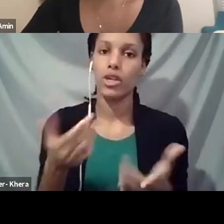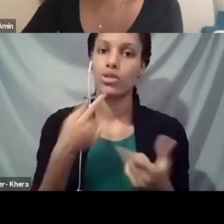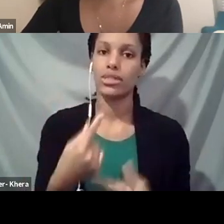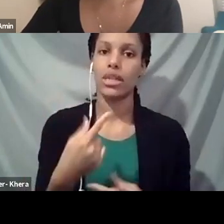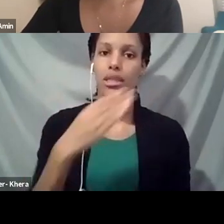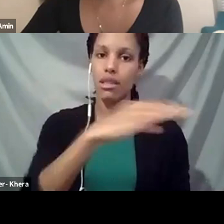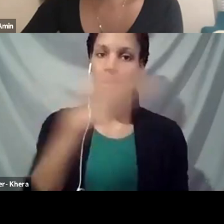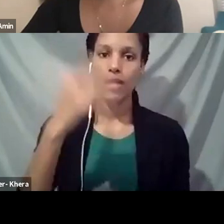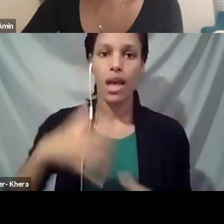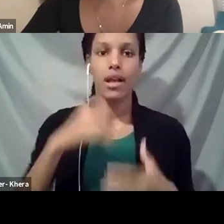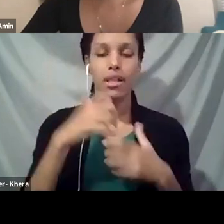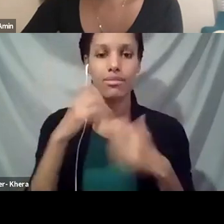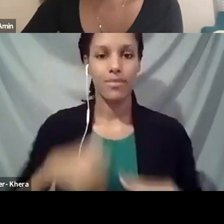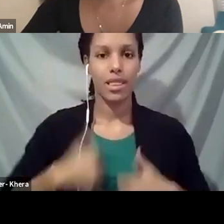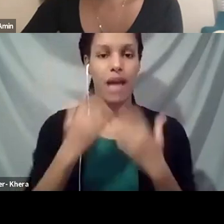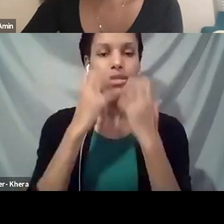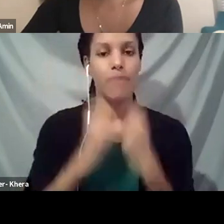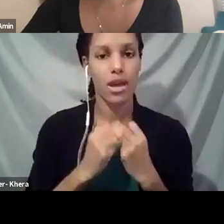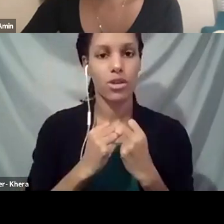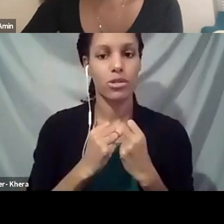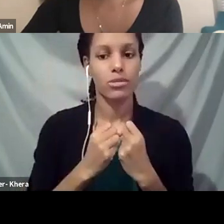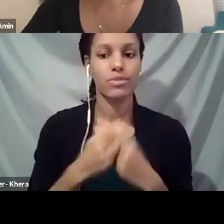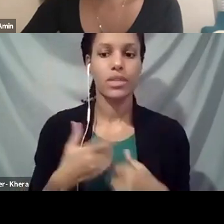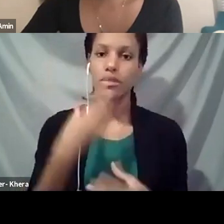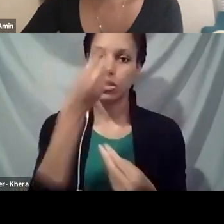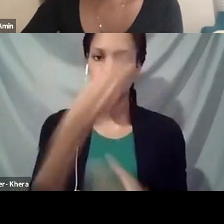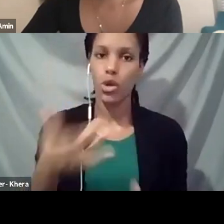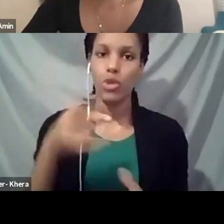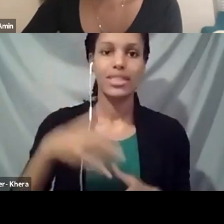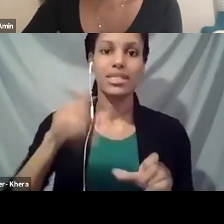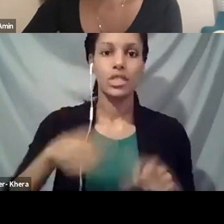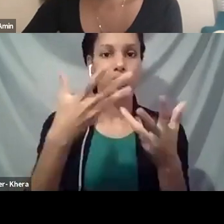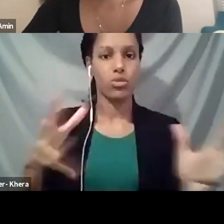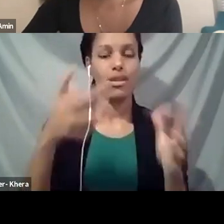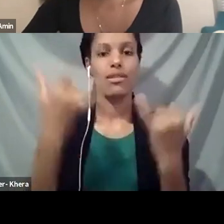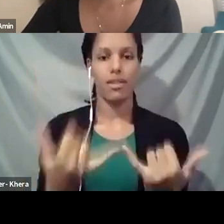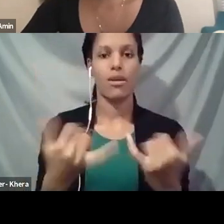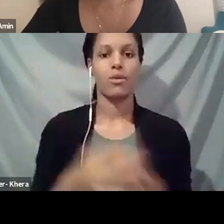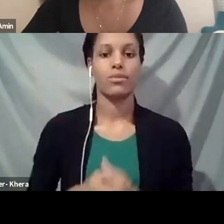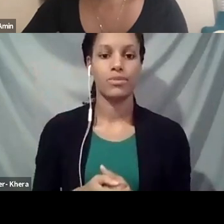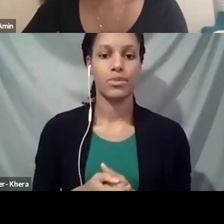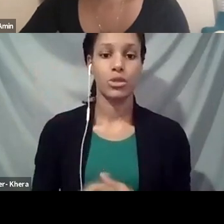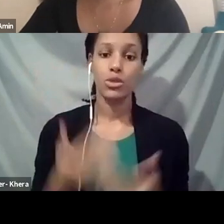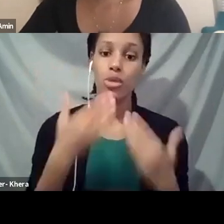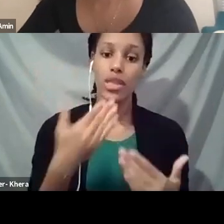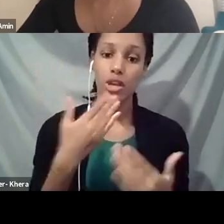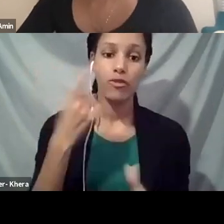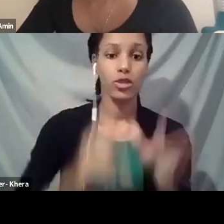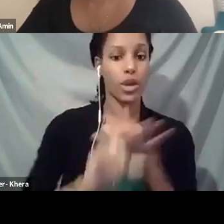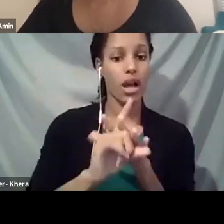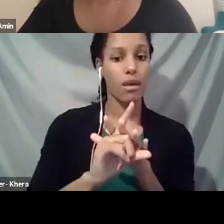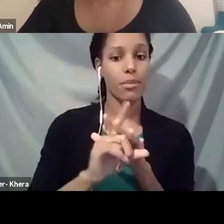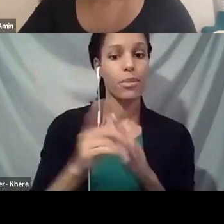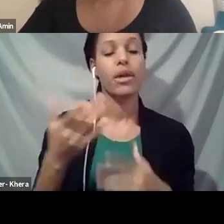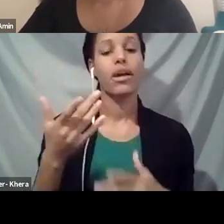end now. But we thank you for showing up for your community and for yourselves today. I want to take a